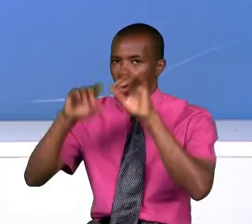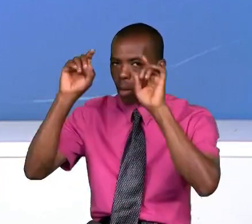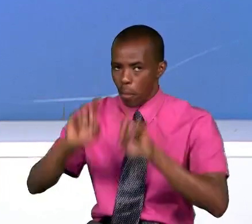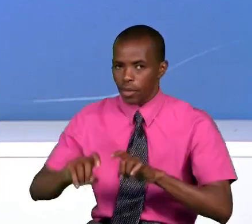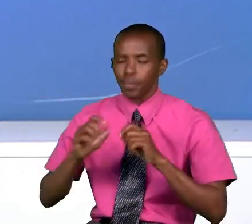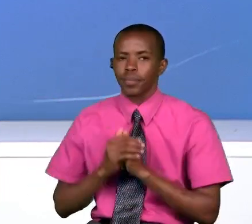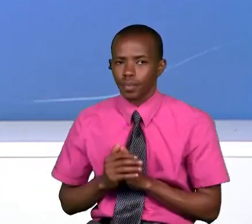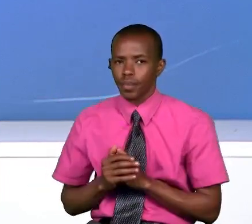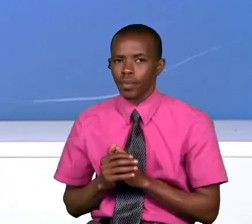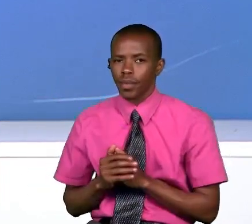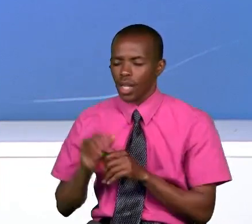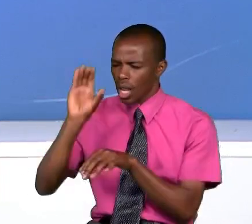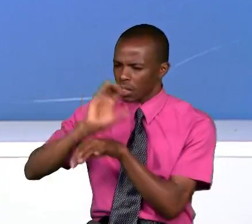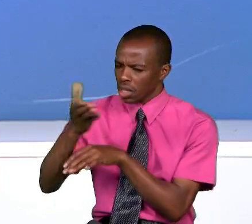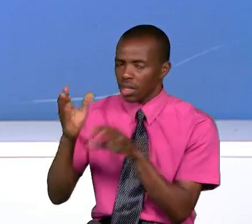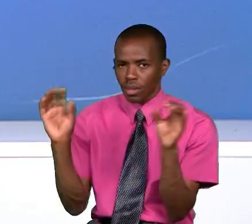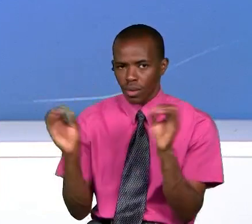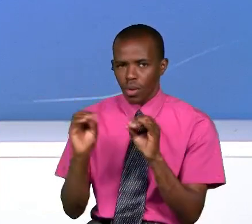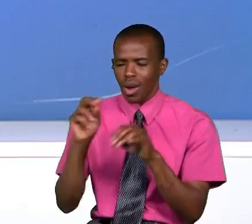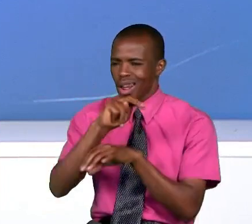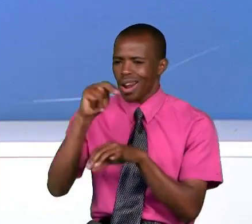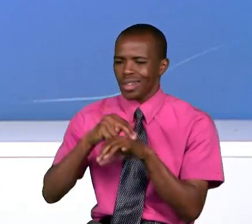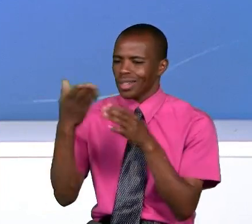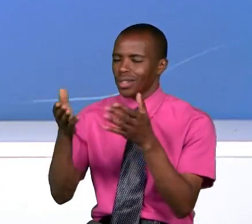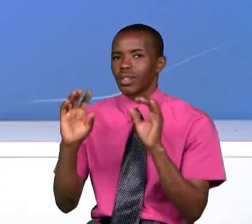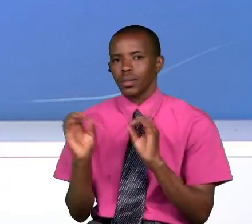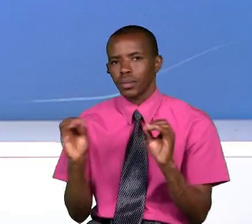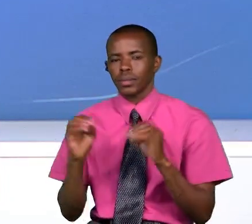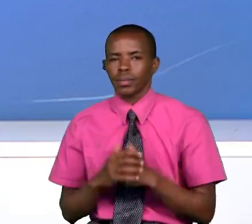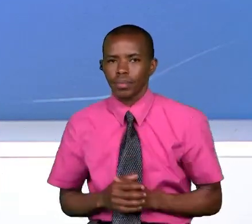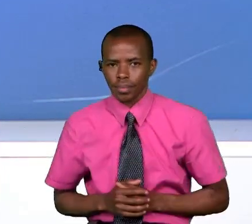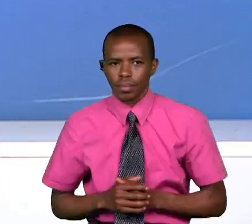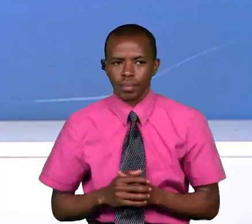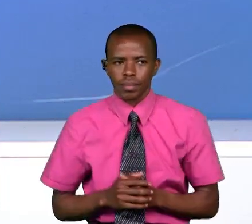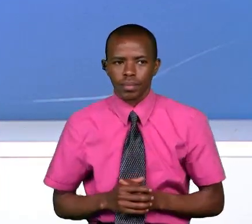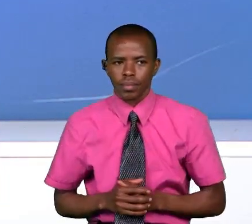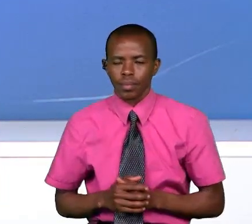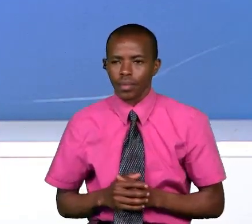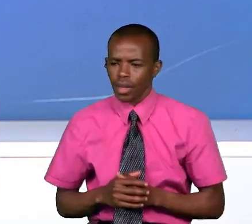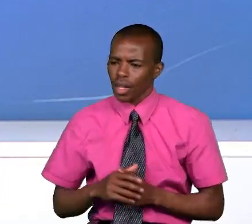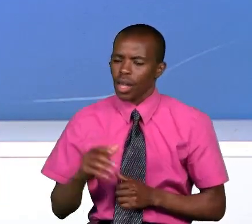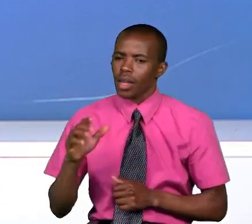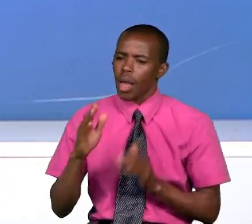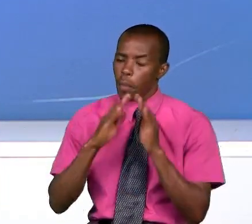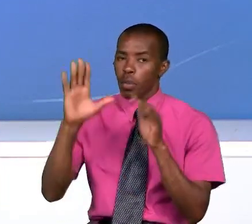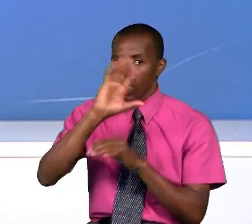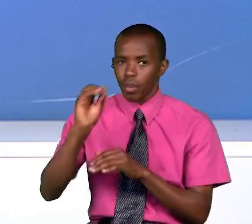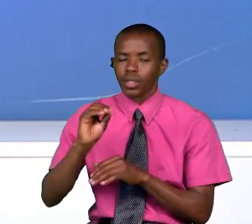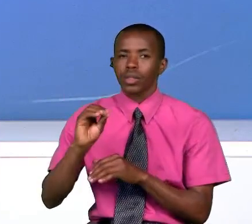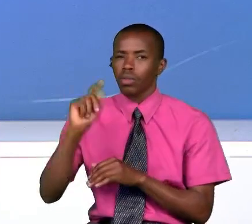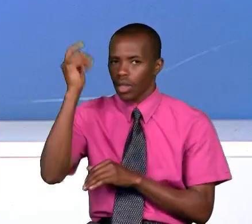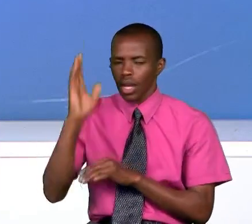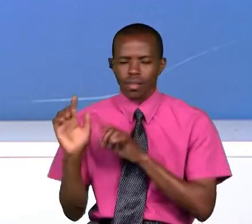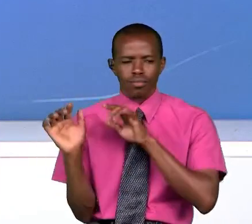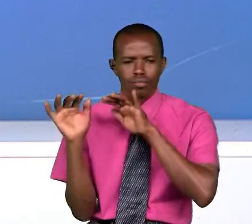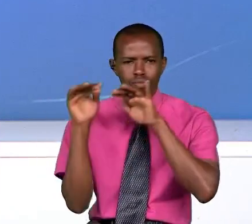tell you, if the church was not there, this nation would not be there. Sure. These guys, a big percentage of Kenyans, they come to church.